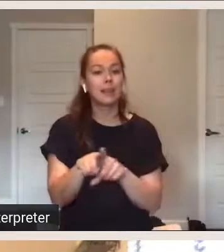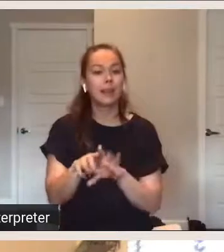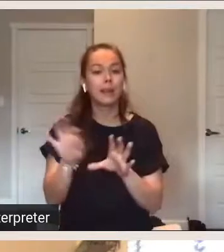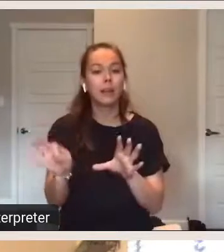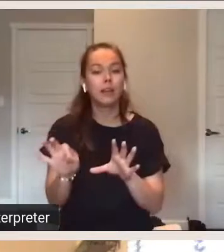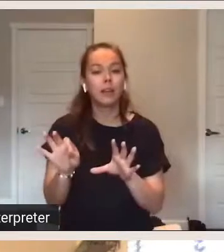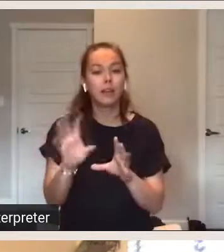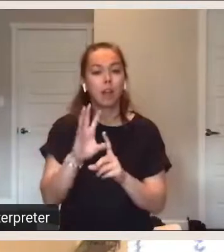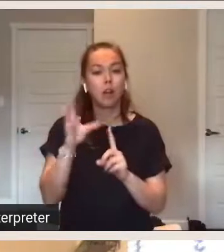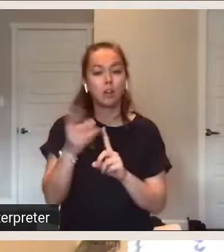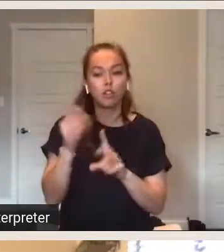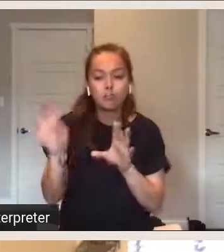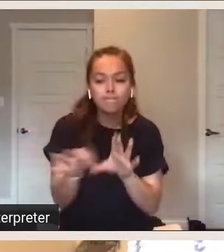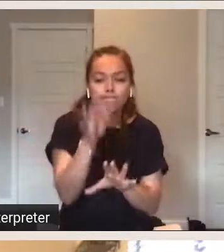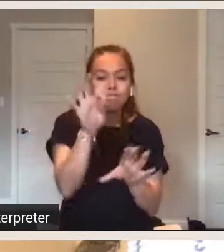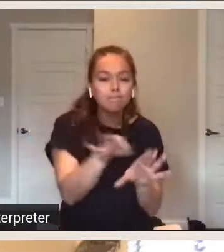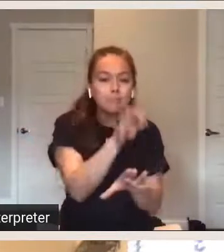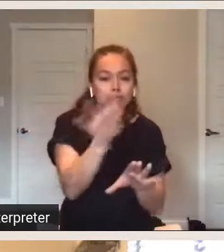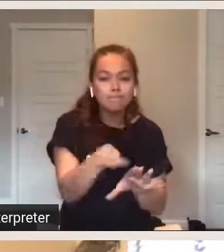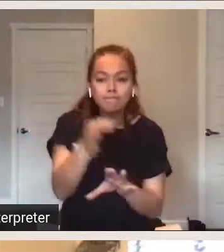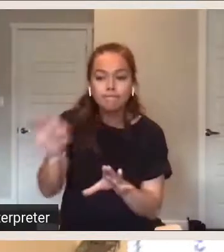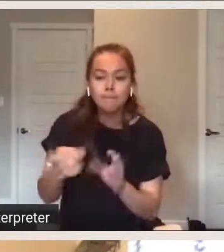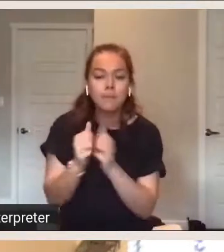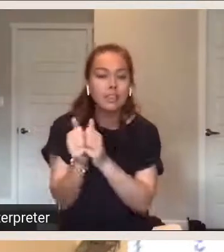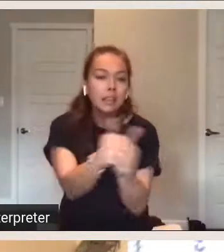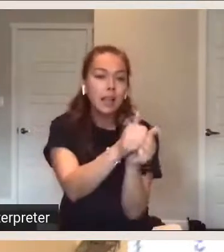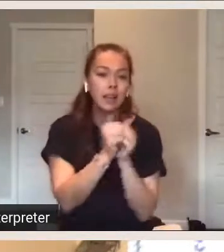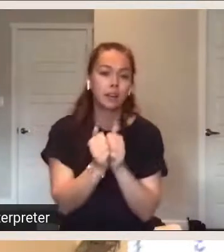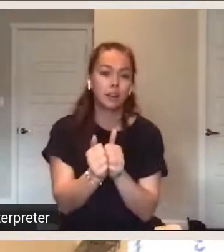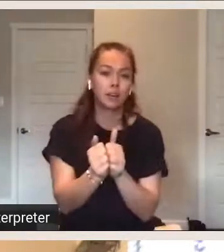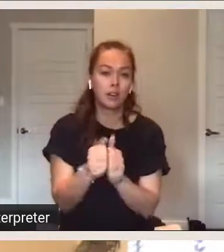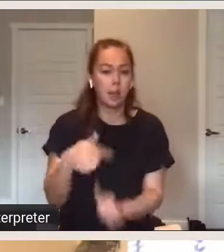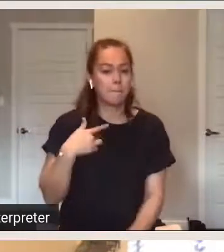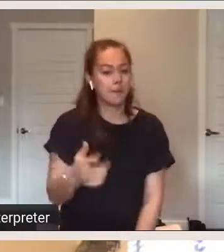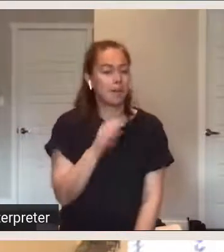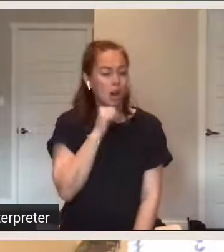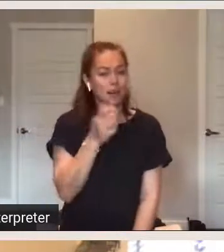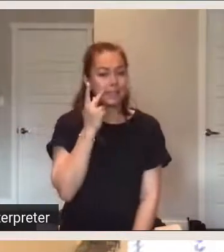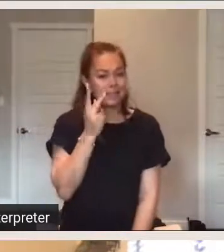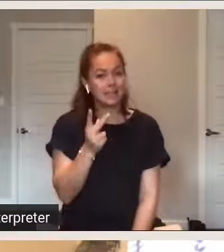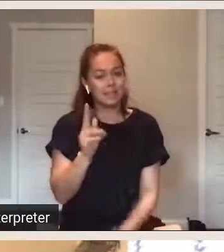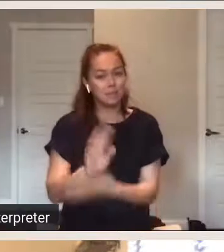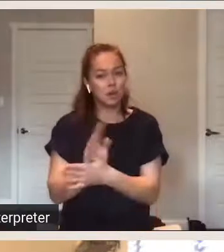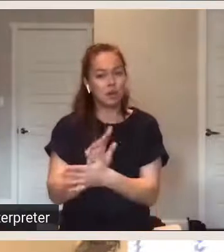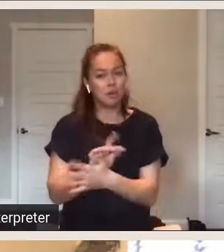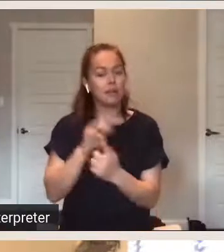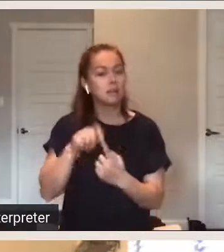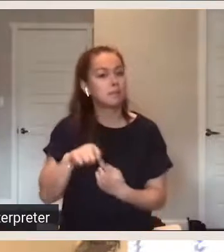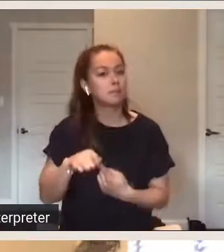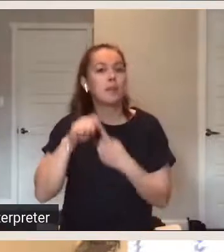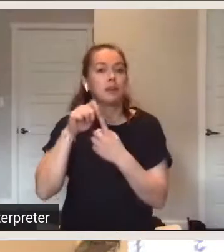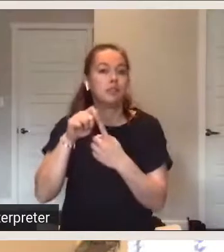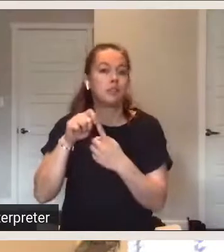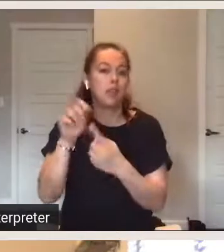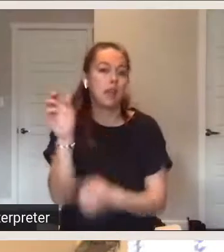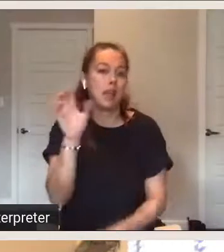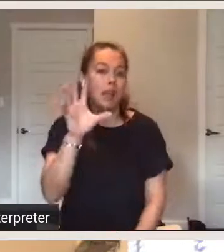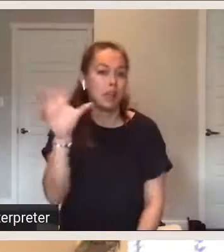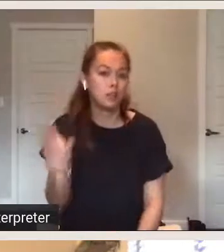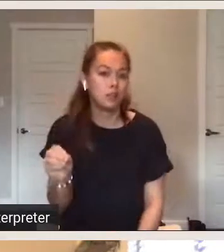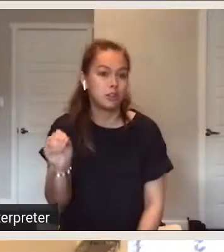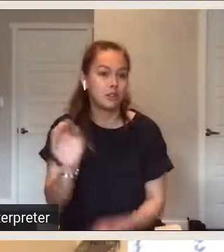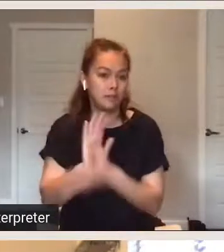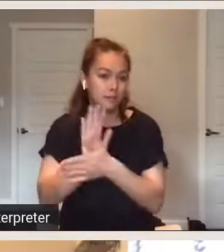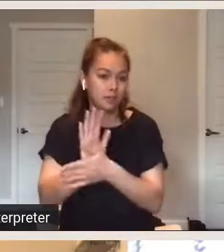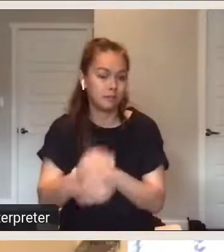in film. And especially Asian Canadian cinema. So yeah, like Rose's house is a Vancouver special, which is a very